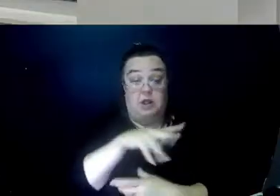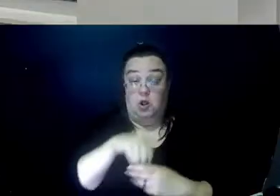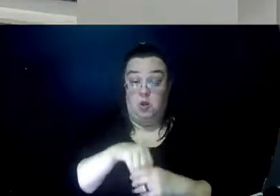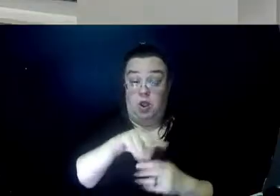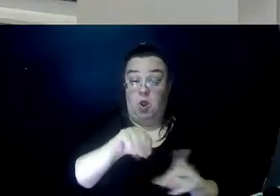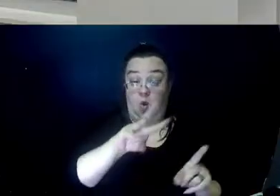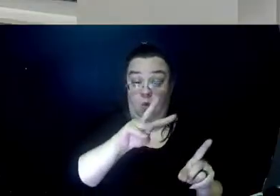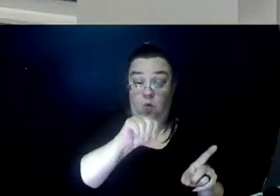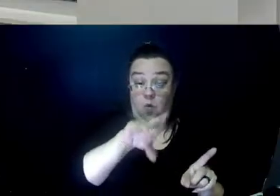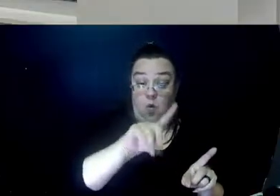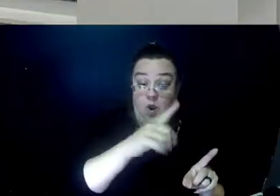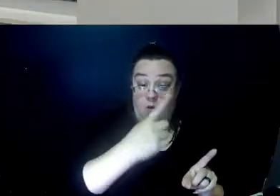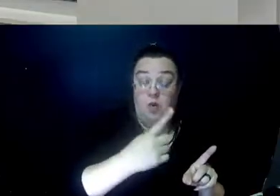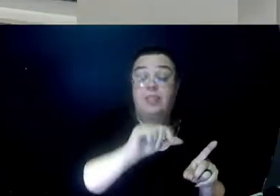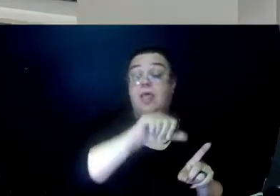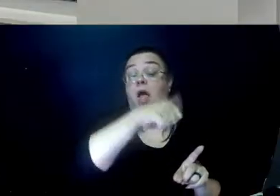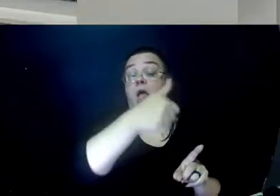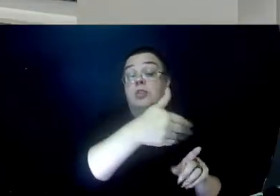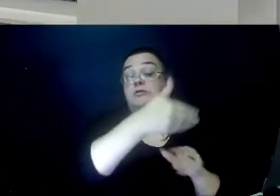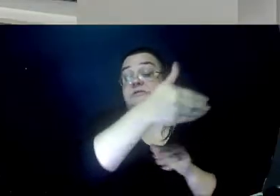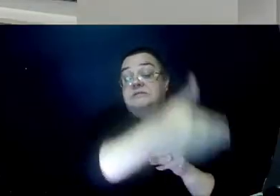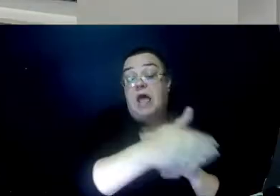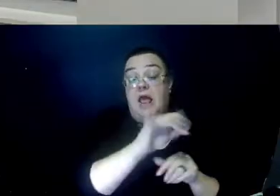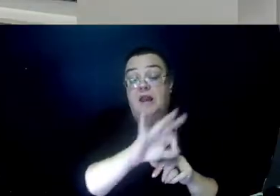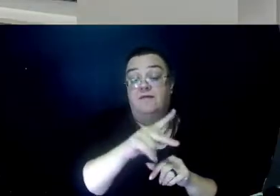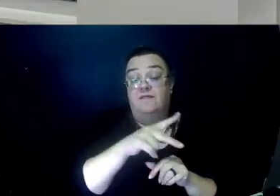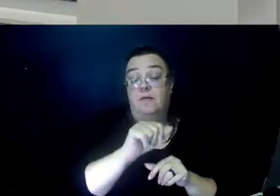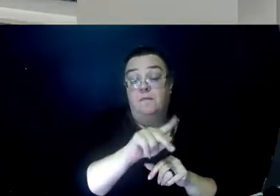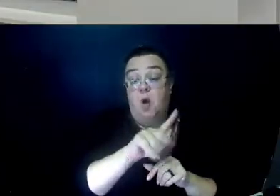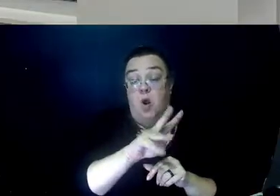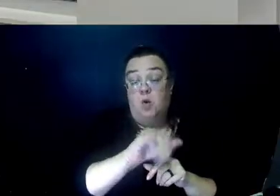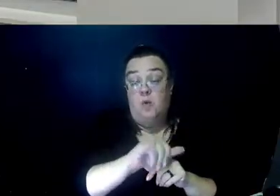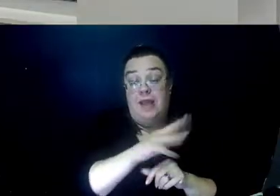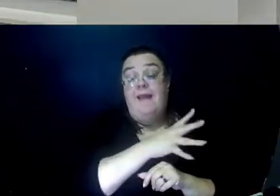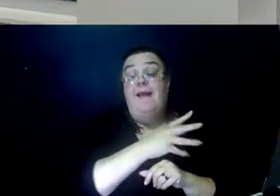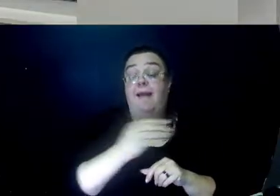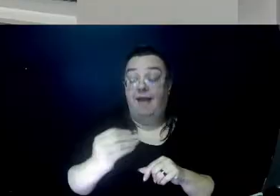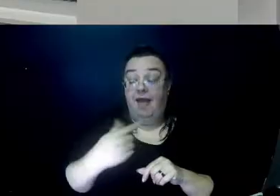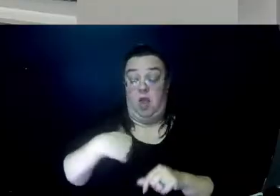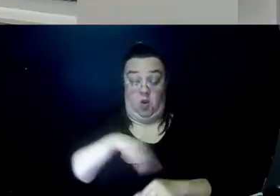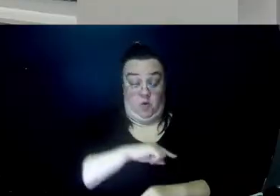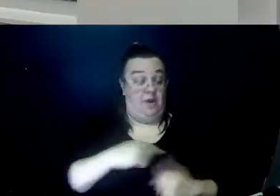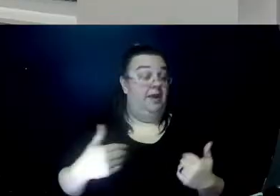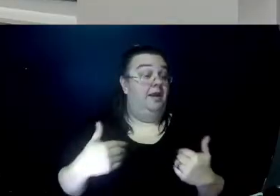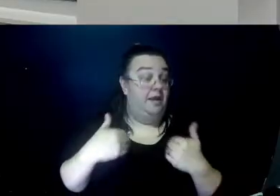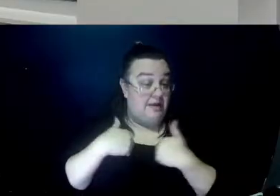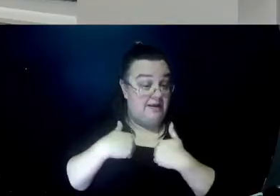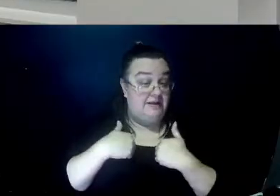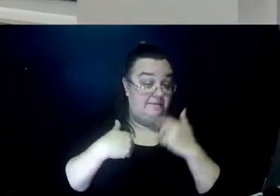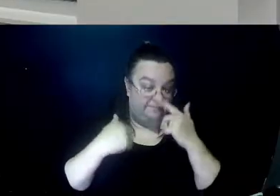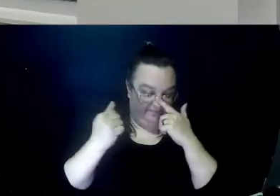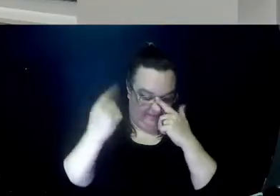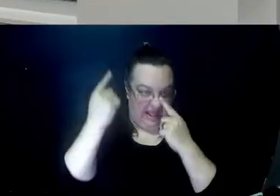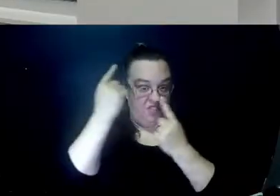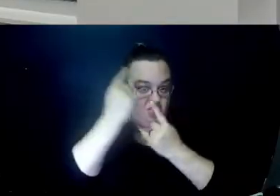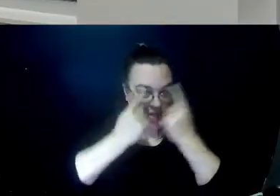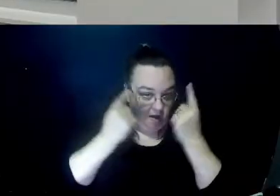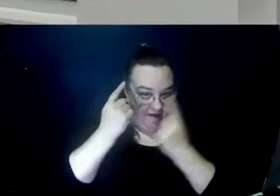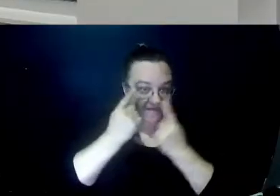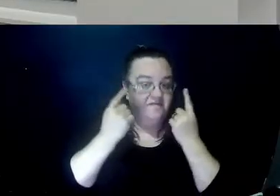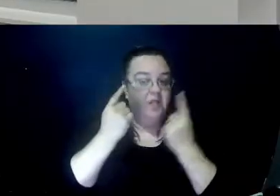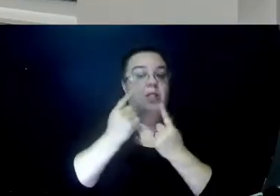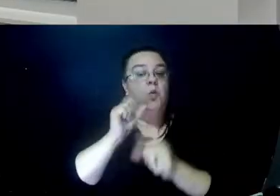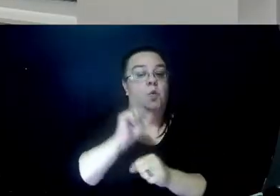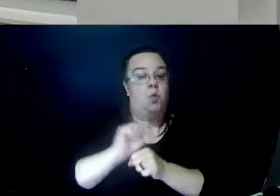1, the other side of the parkway. And we had a thoughtful